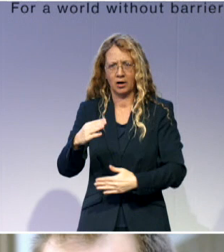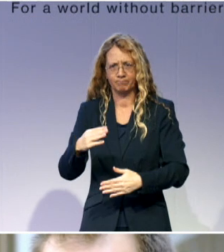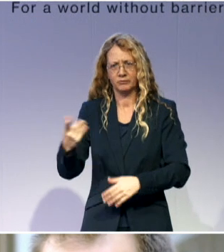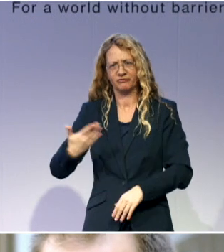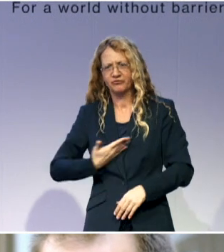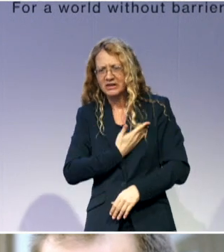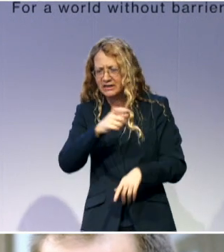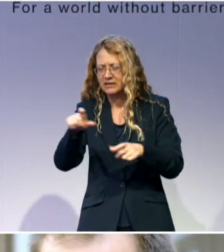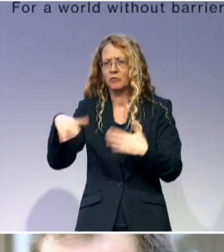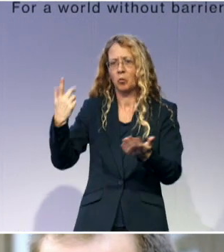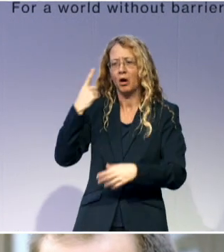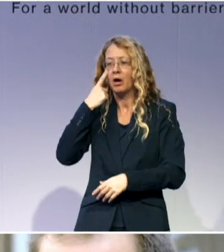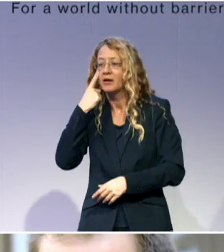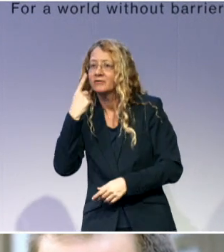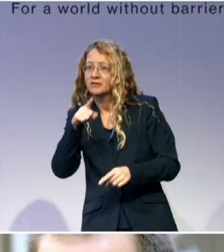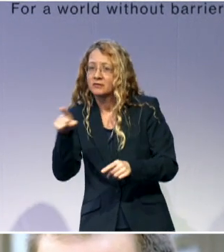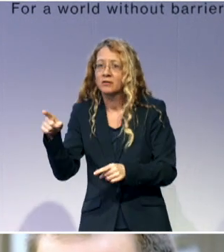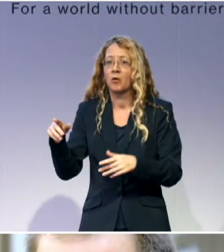disabilities.